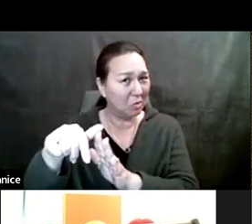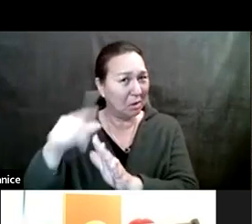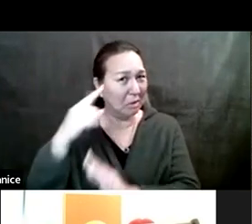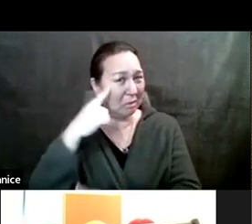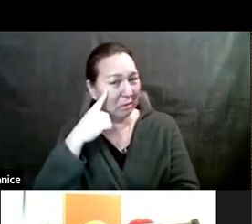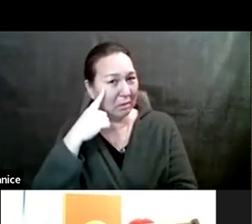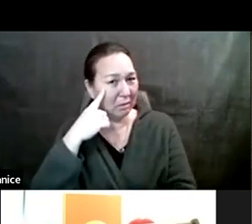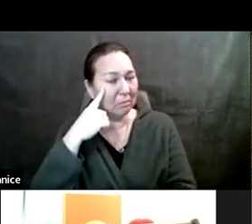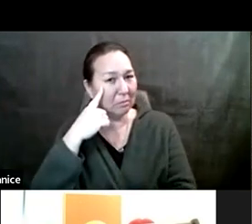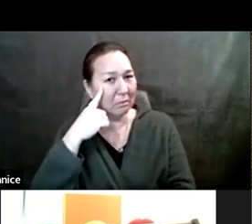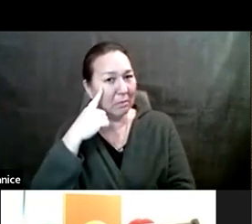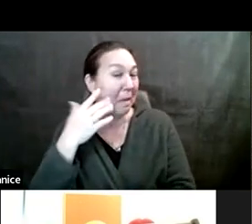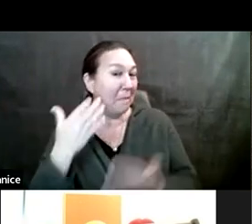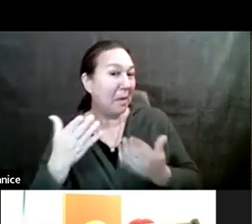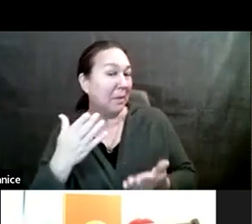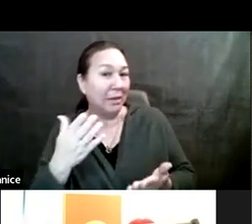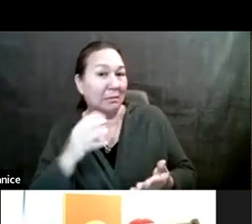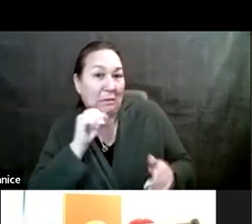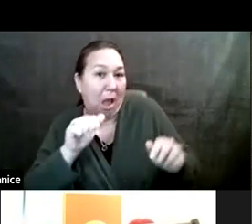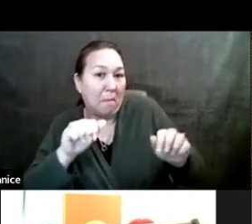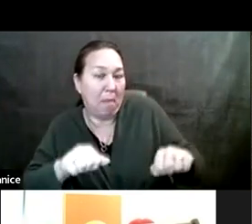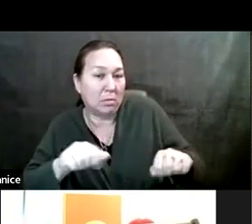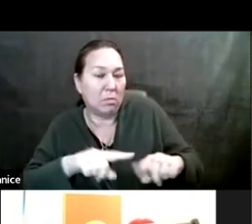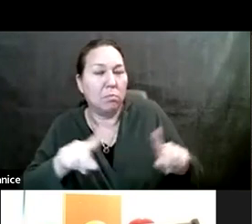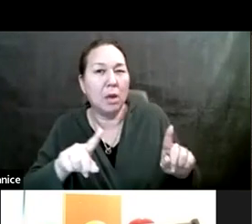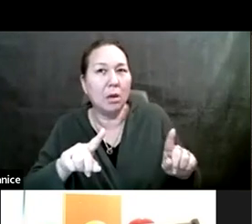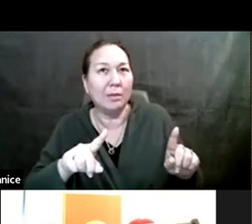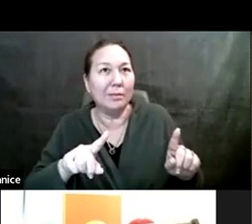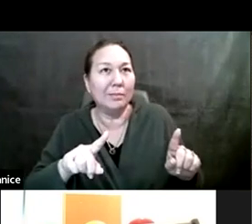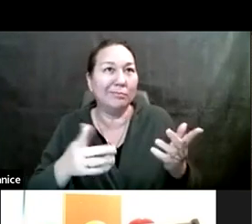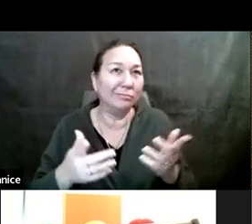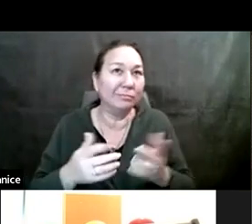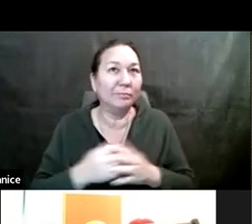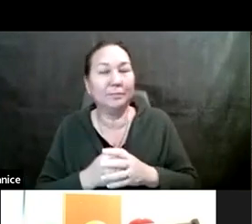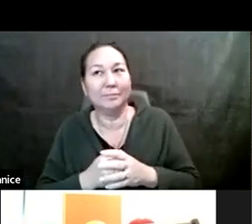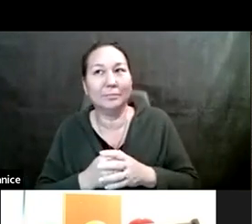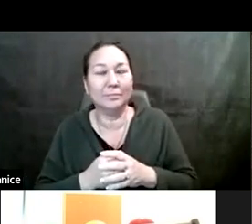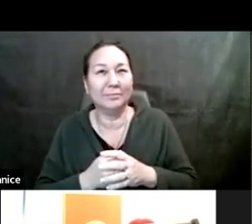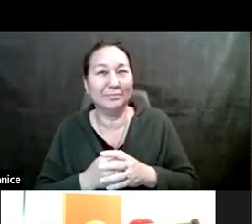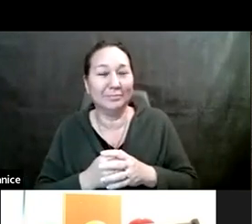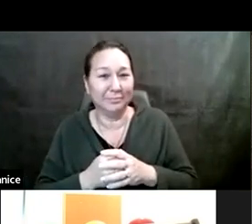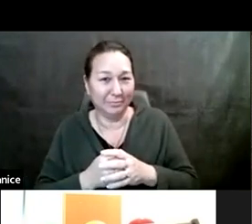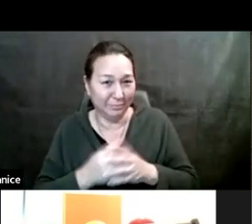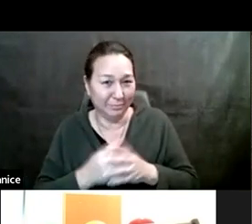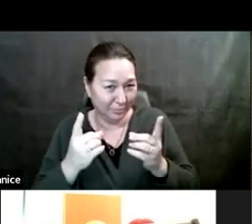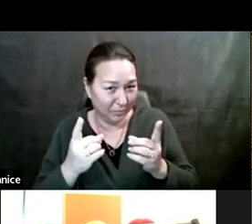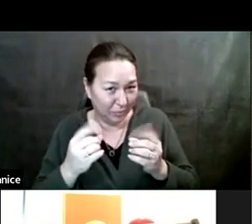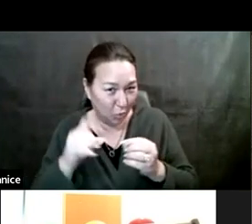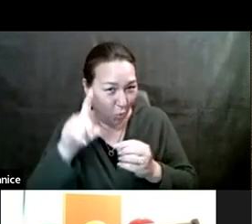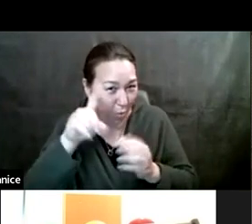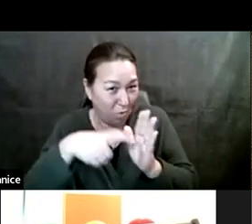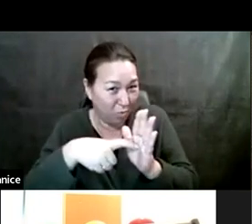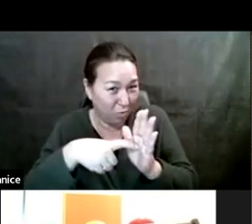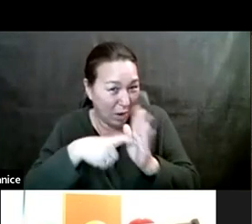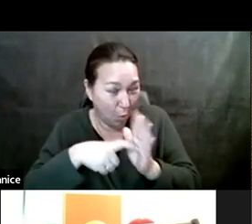I know it's may not be possible but and in that case you kind of have to pass it if it's not